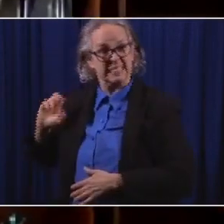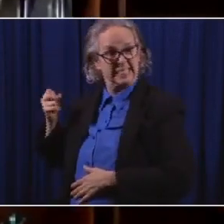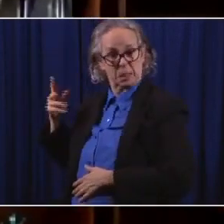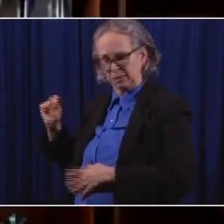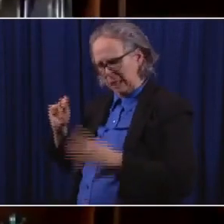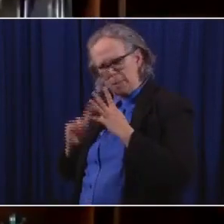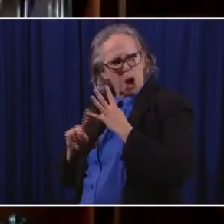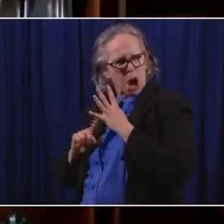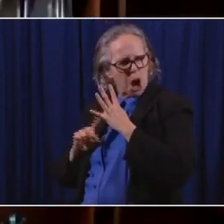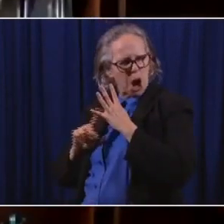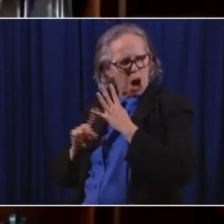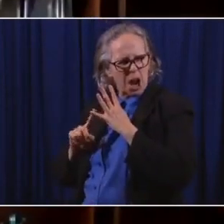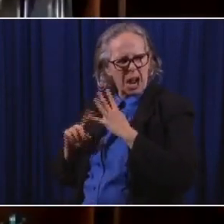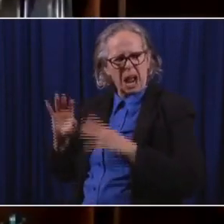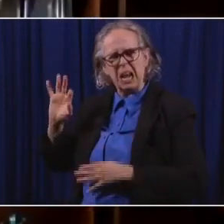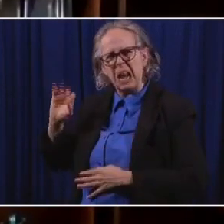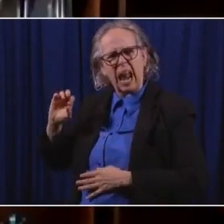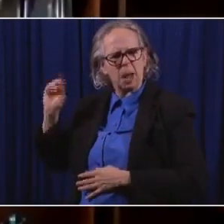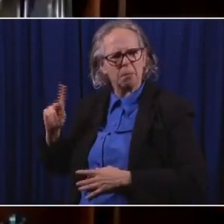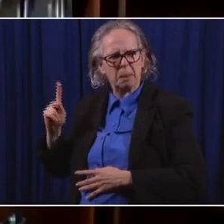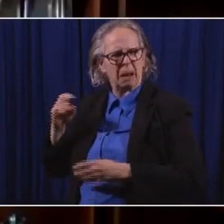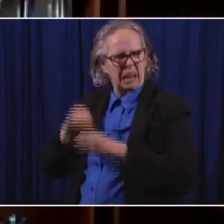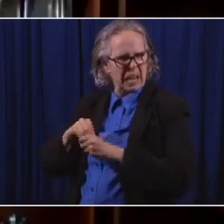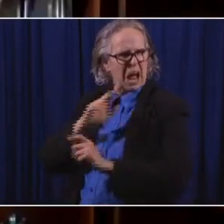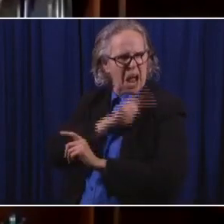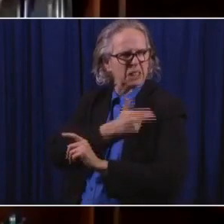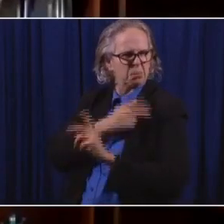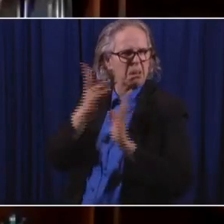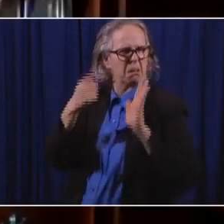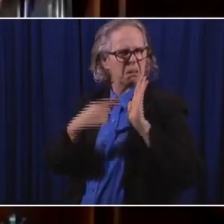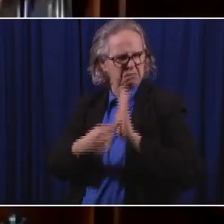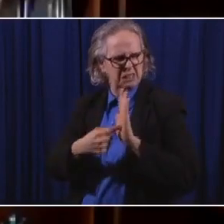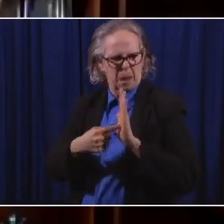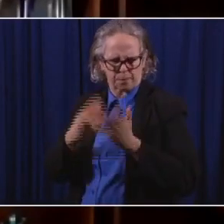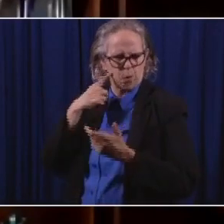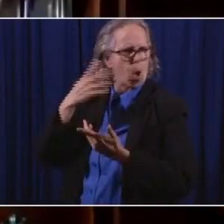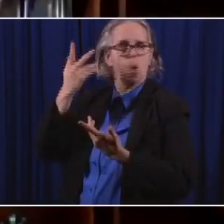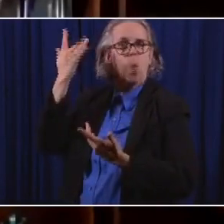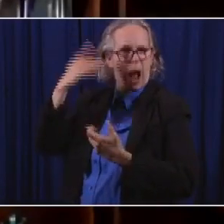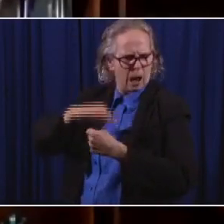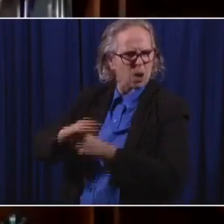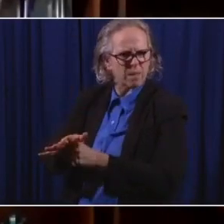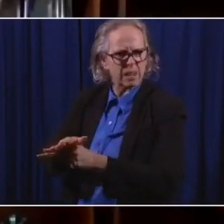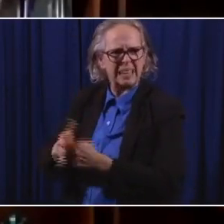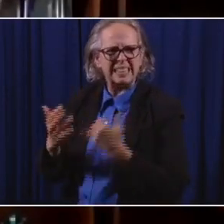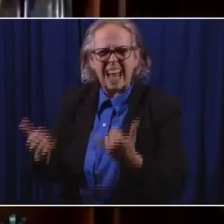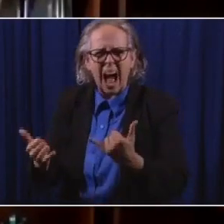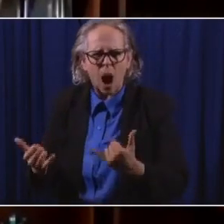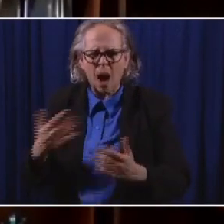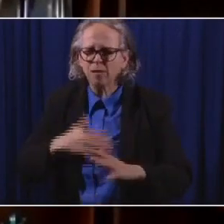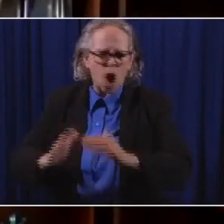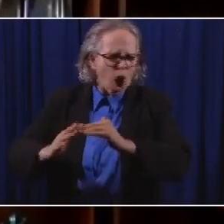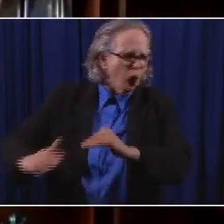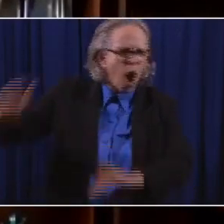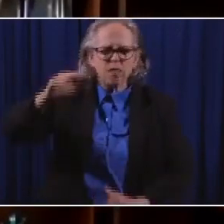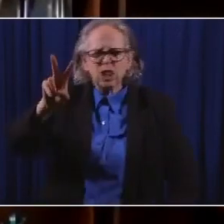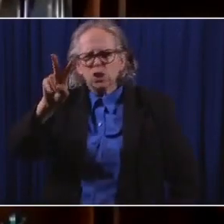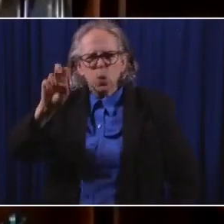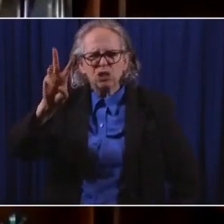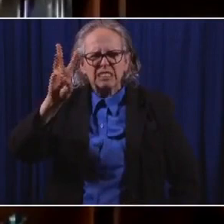COVID. Today, we have, I think it's about 260 individuals who are hospitalized in our